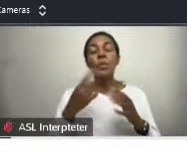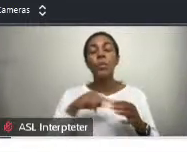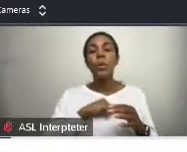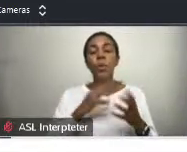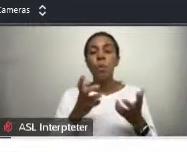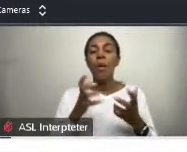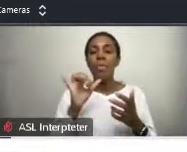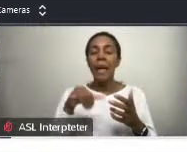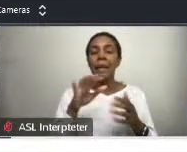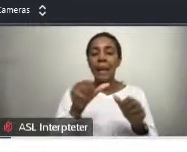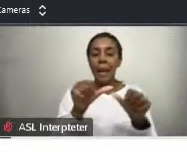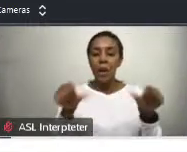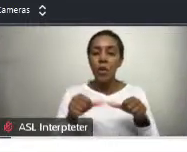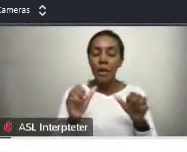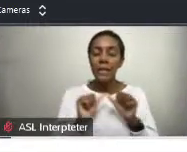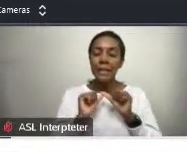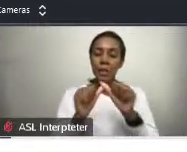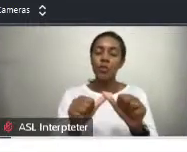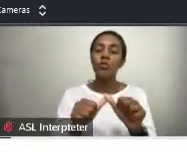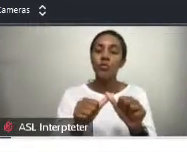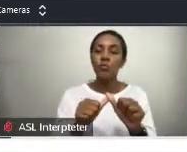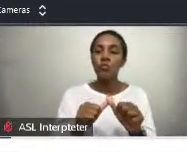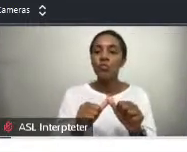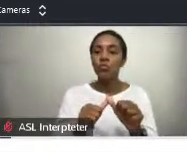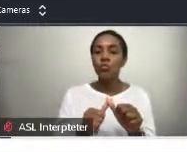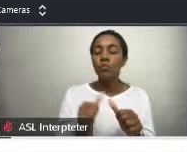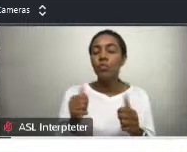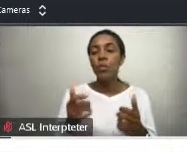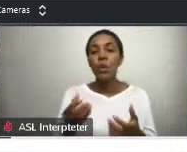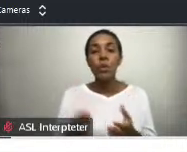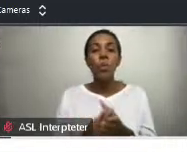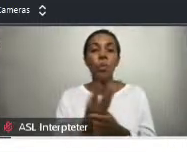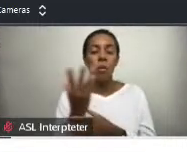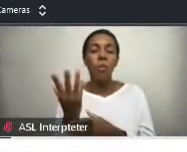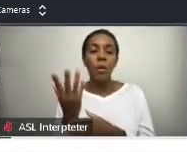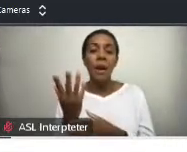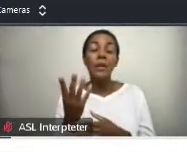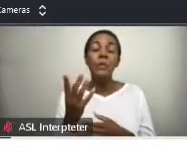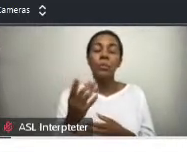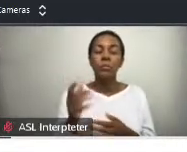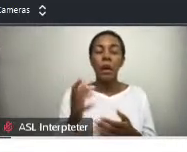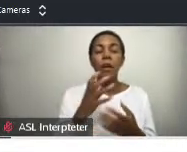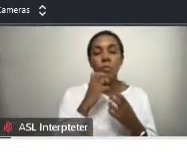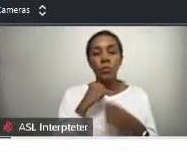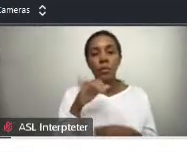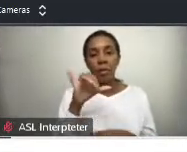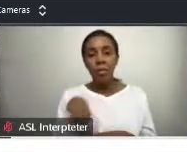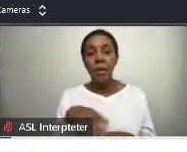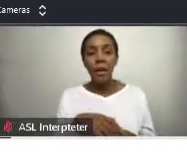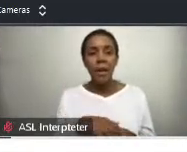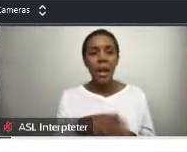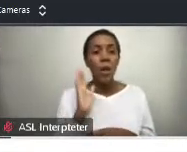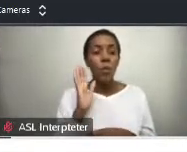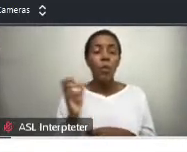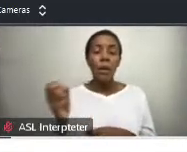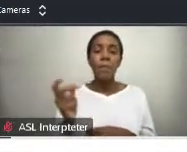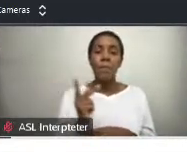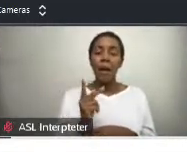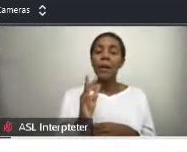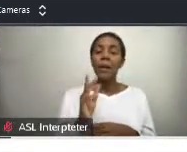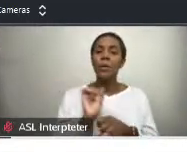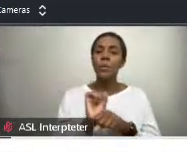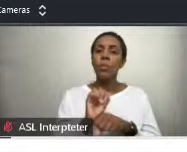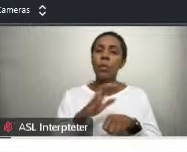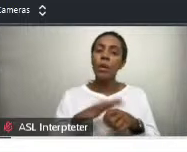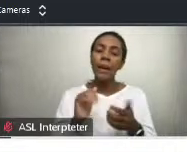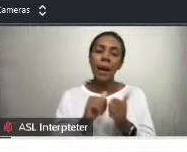vibrant. And this is one of the ways that we could do that. So I appreciate the impetus there. And we'll come back and work on a way that